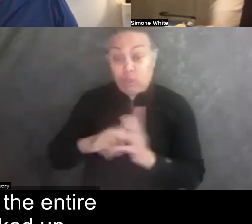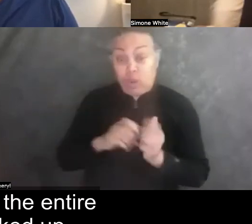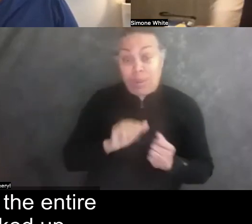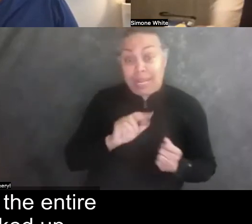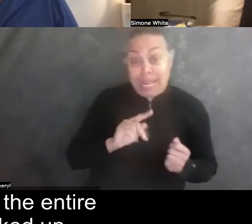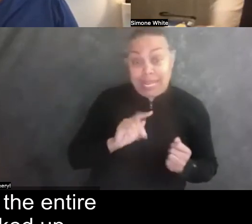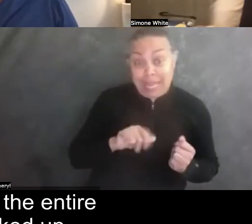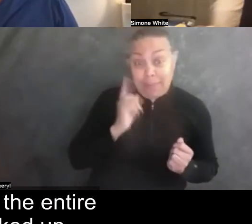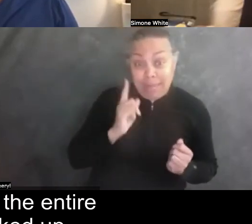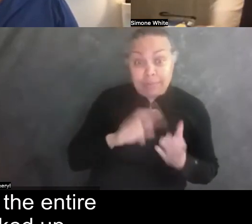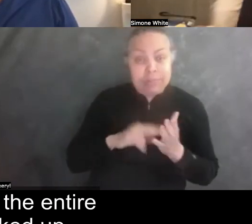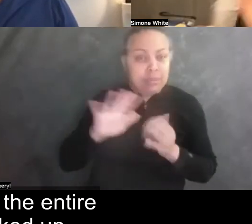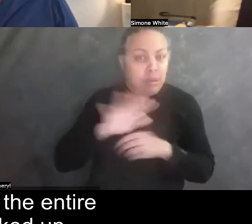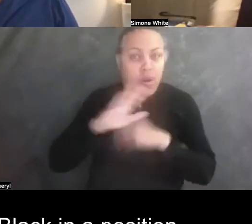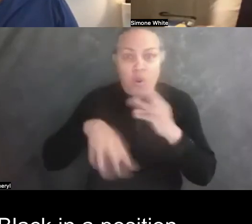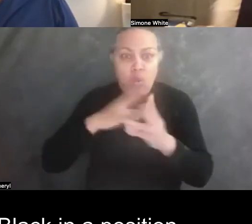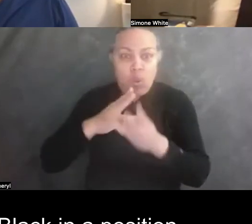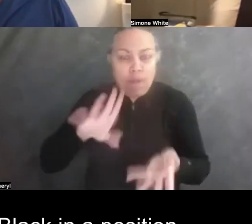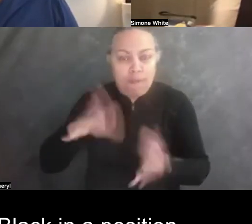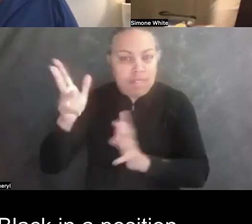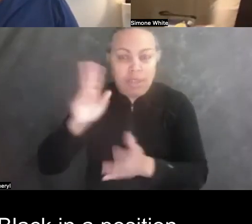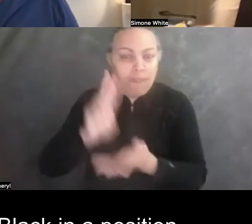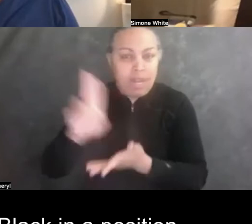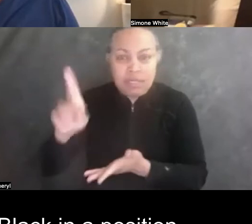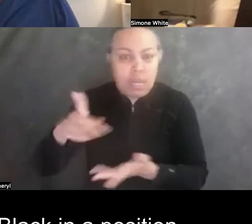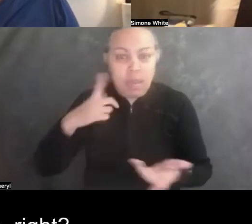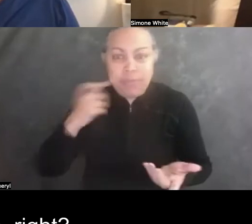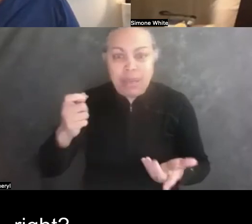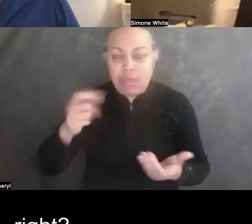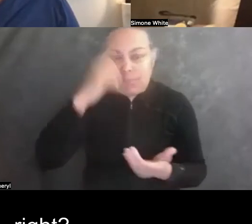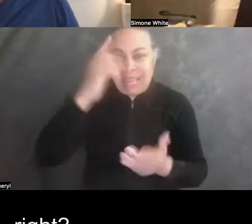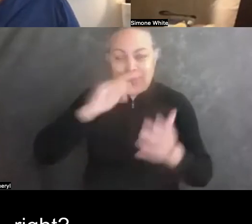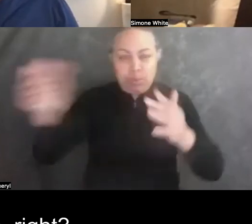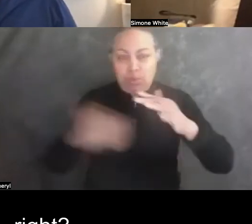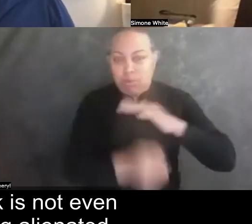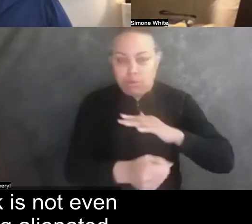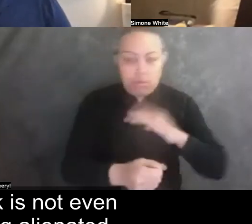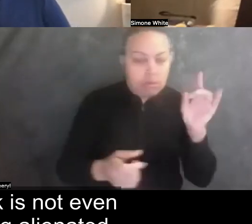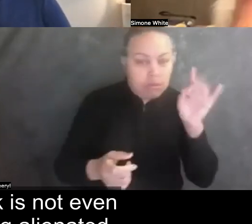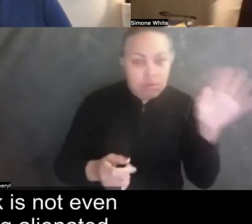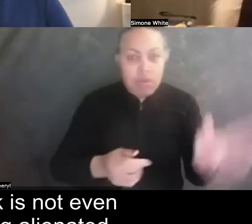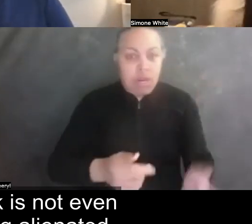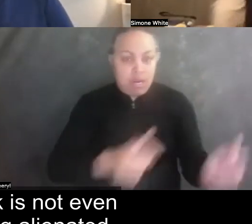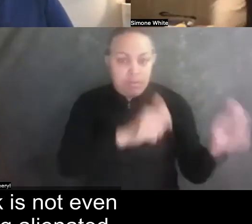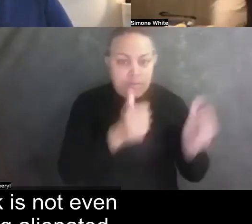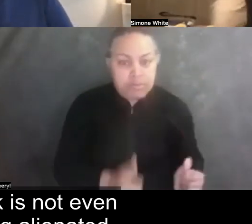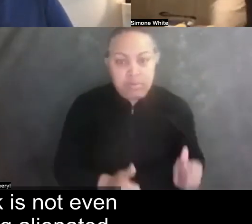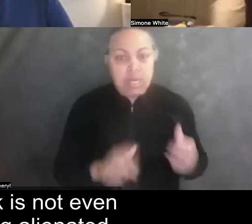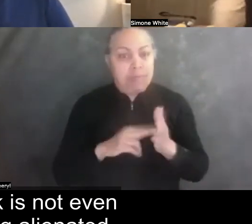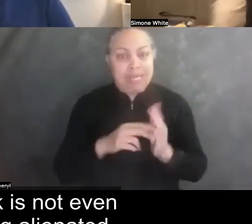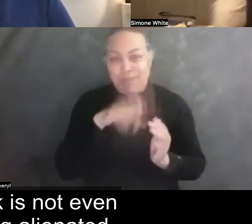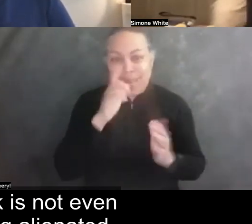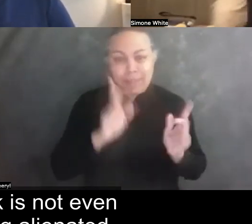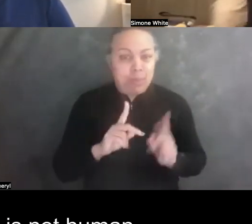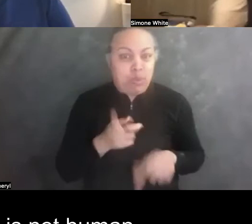where it says the entire world is fucked up because it placed the Black in a position of abjection, right? Where the Black is not even capable of